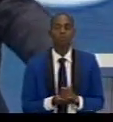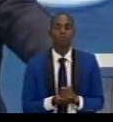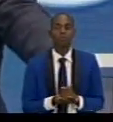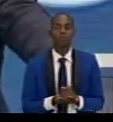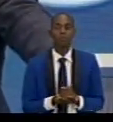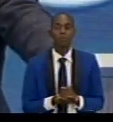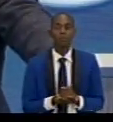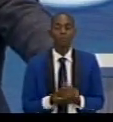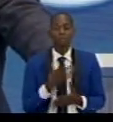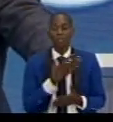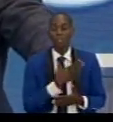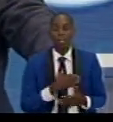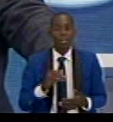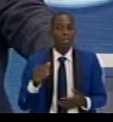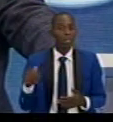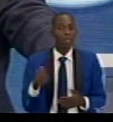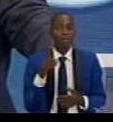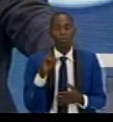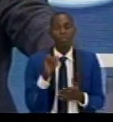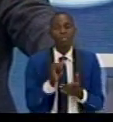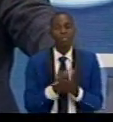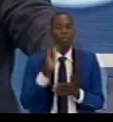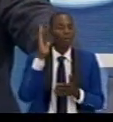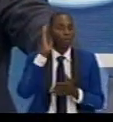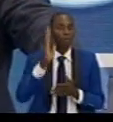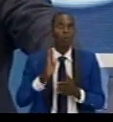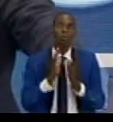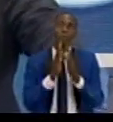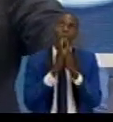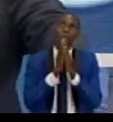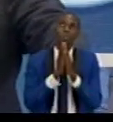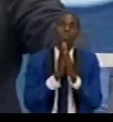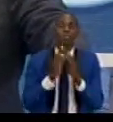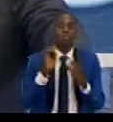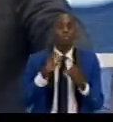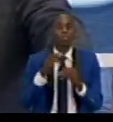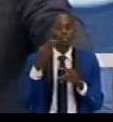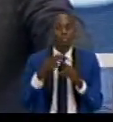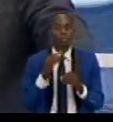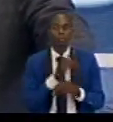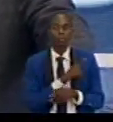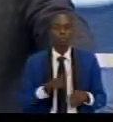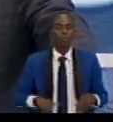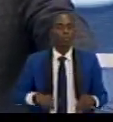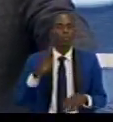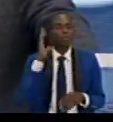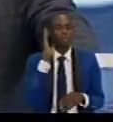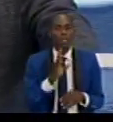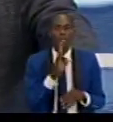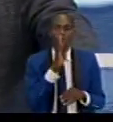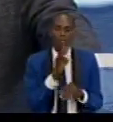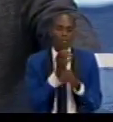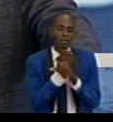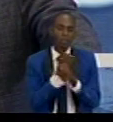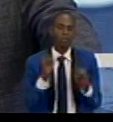And whosoever shall call on the name of the Lord shall be saved.